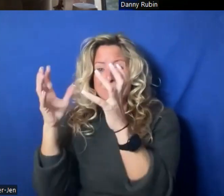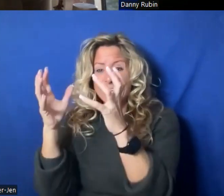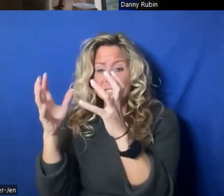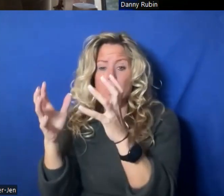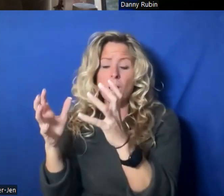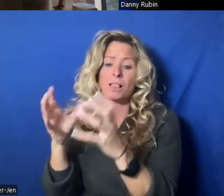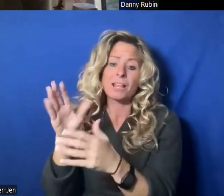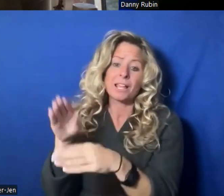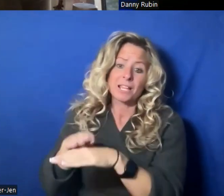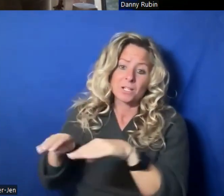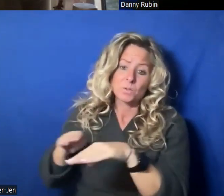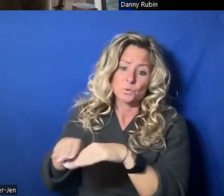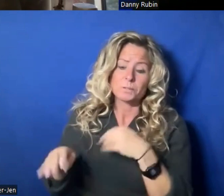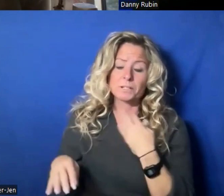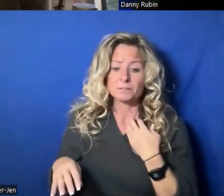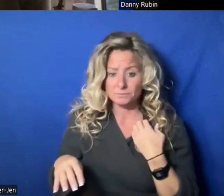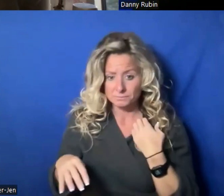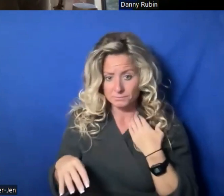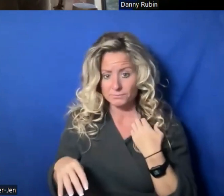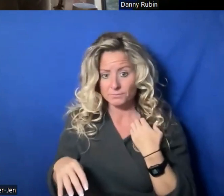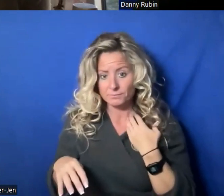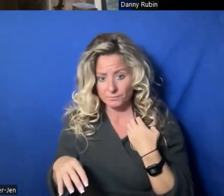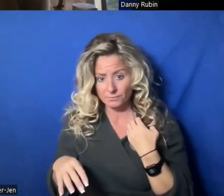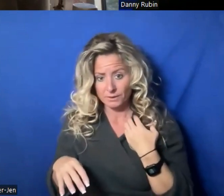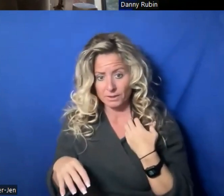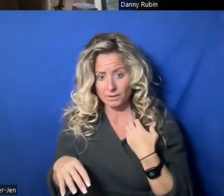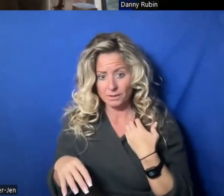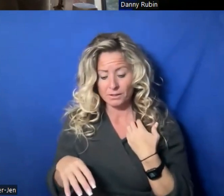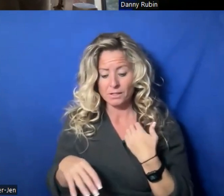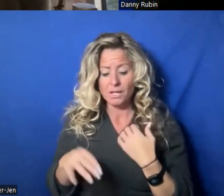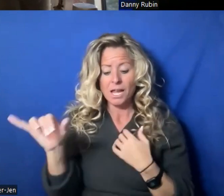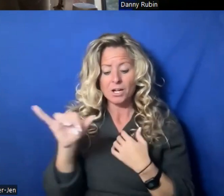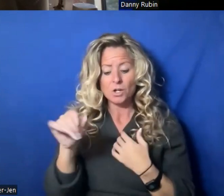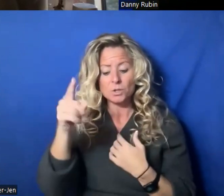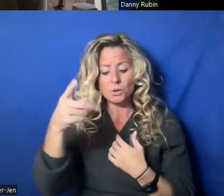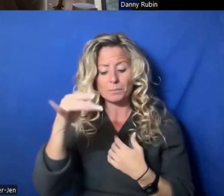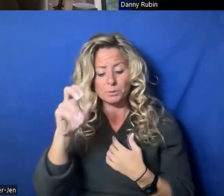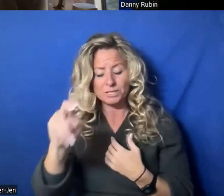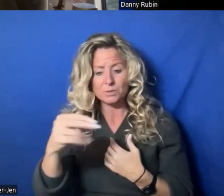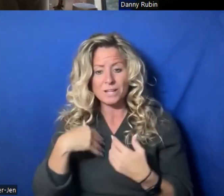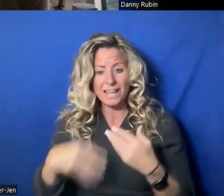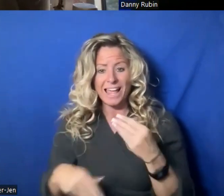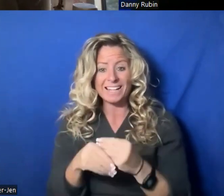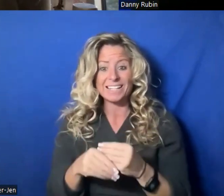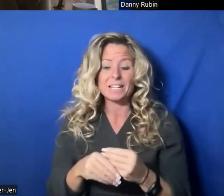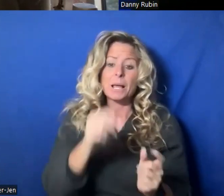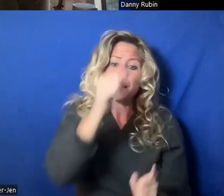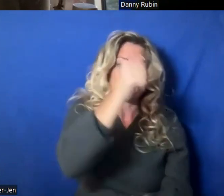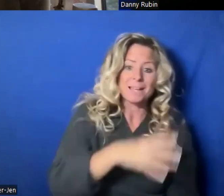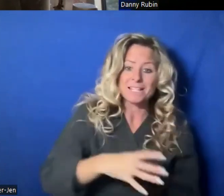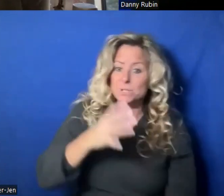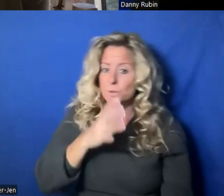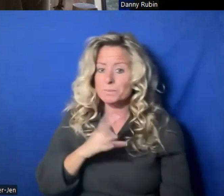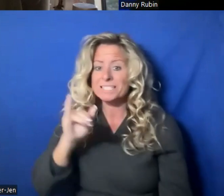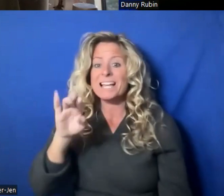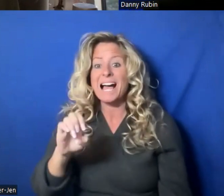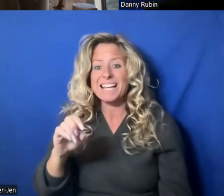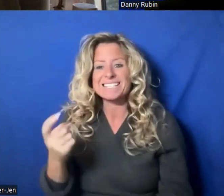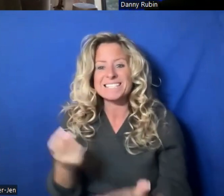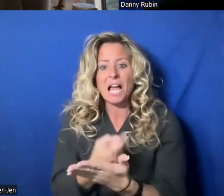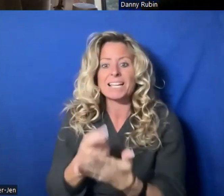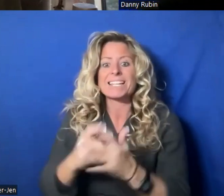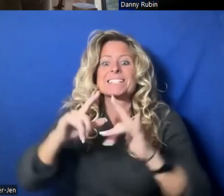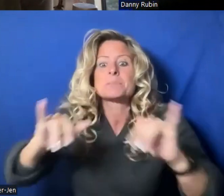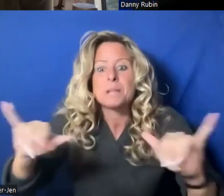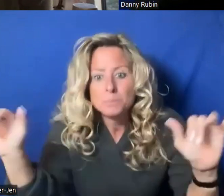Princeton, we also added in men's and women's ice hockey. So there's just a lot more going on. So a lot more sports to cover. One